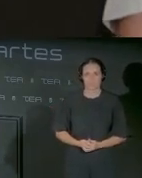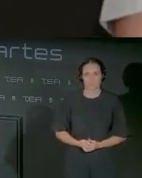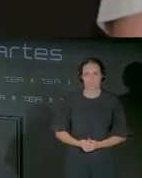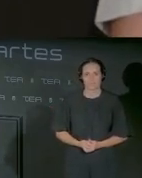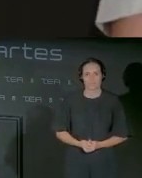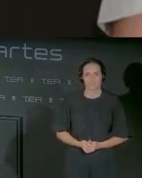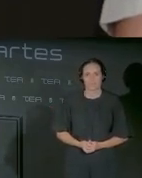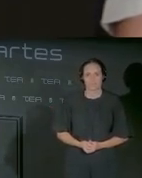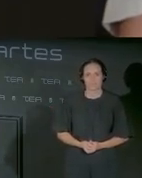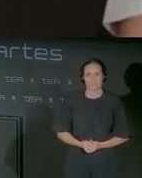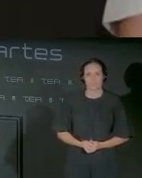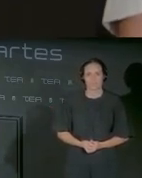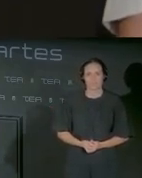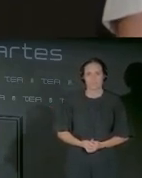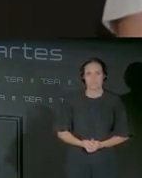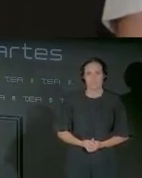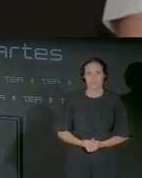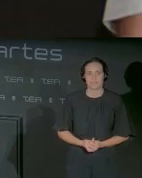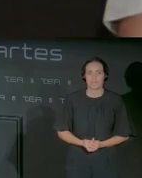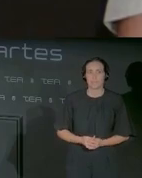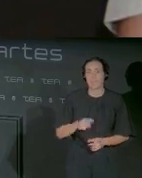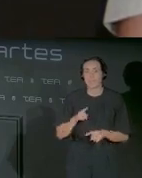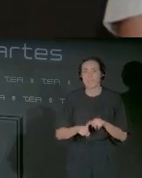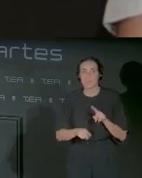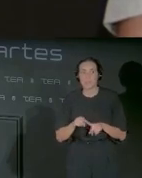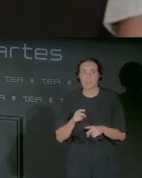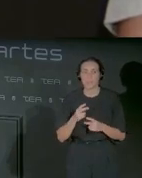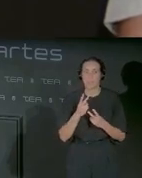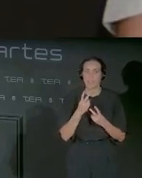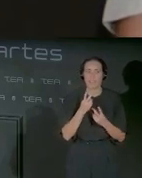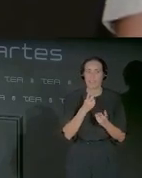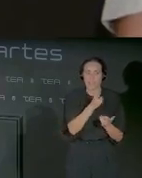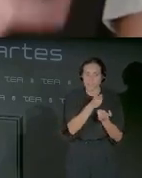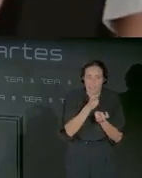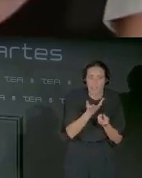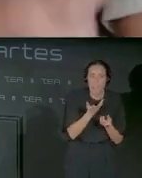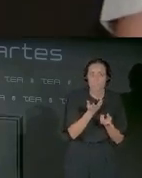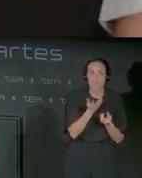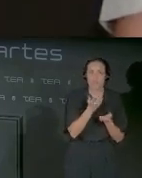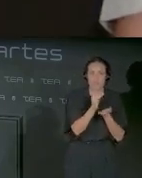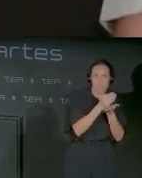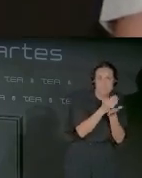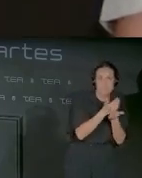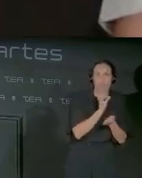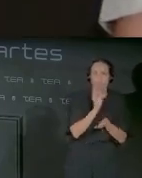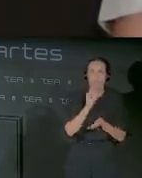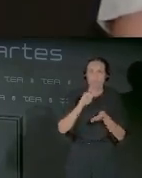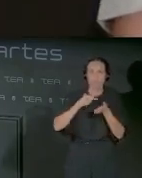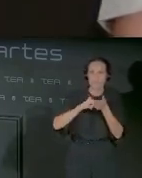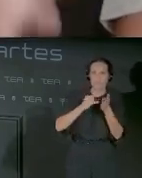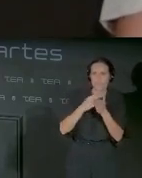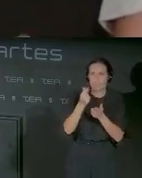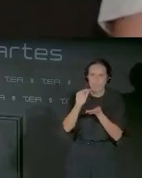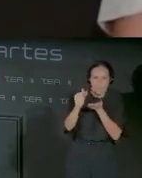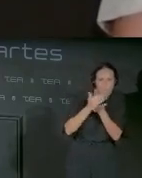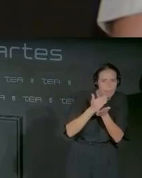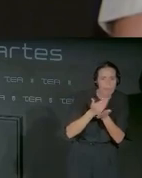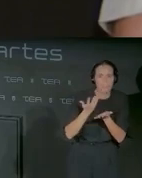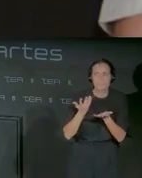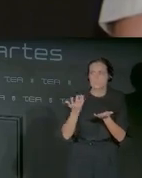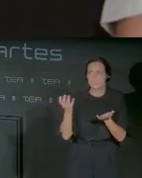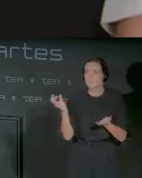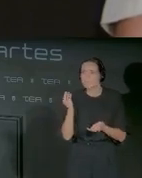cinema and TVs. And we need to have the same kind of system for video games. Because if you take from the market